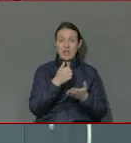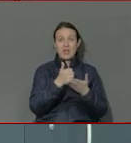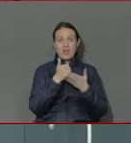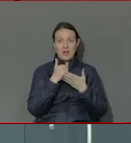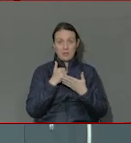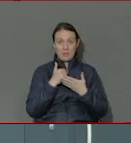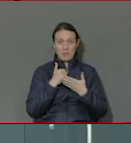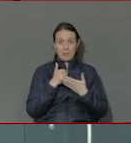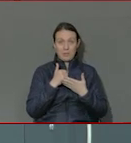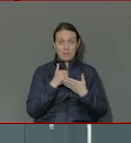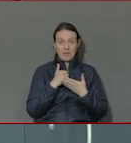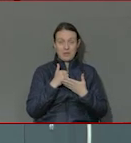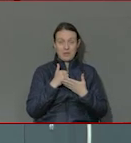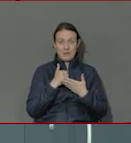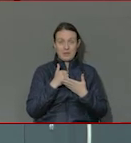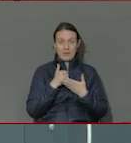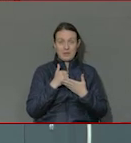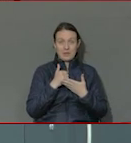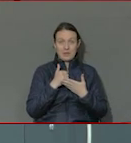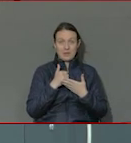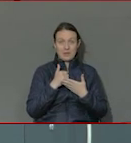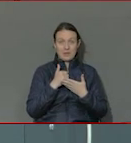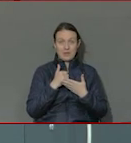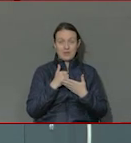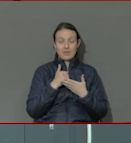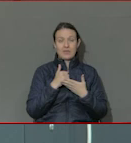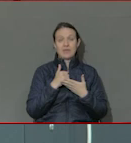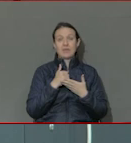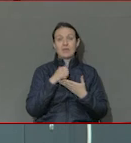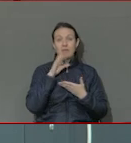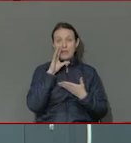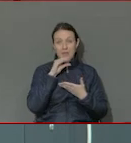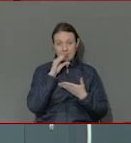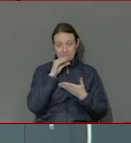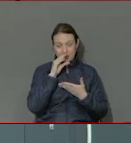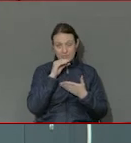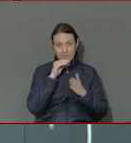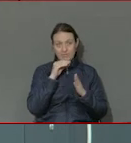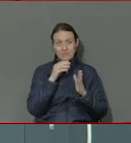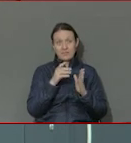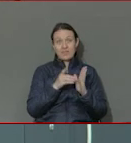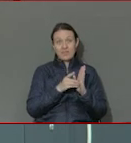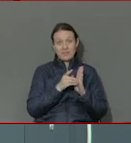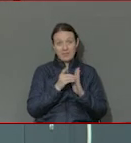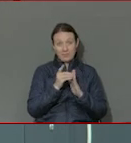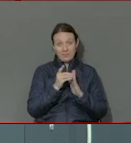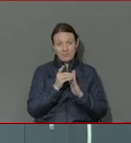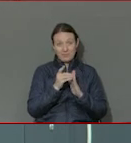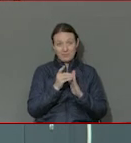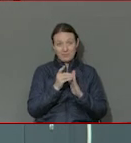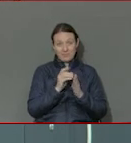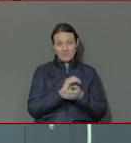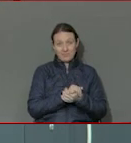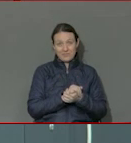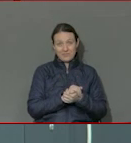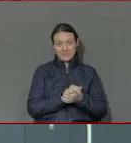is for the development of, it assists us with